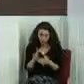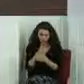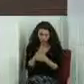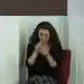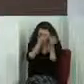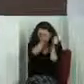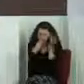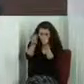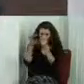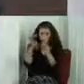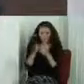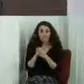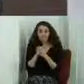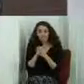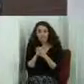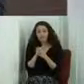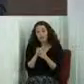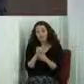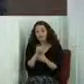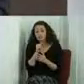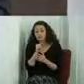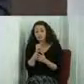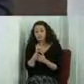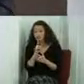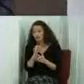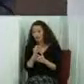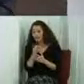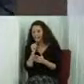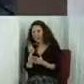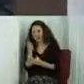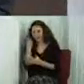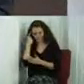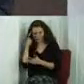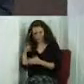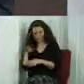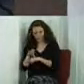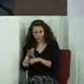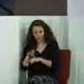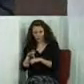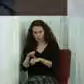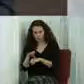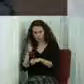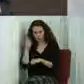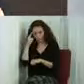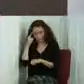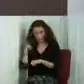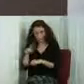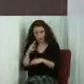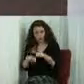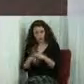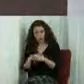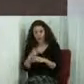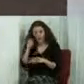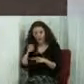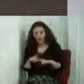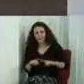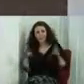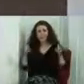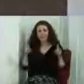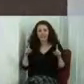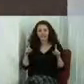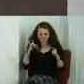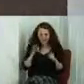that be true not just for this church or for this world, but for each of us